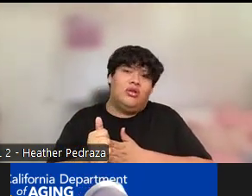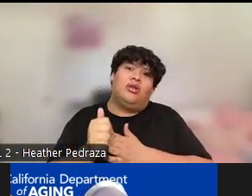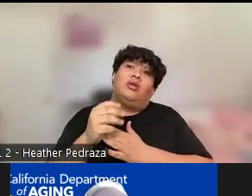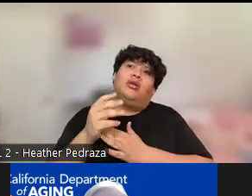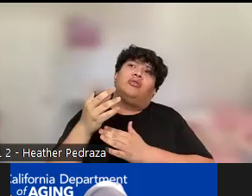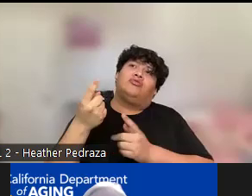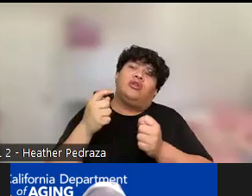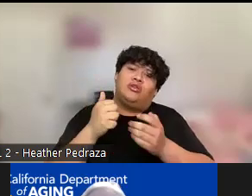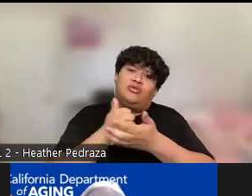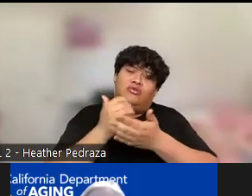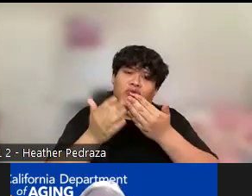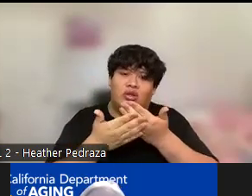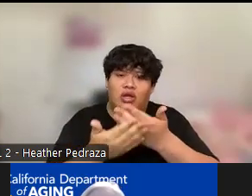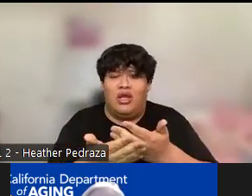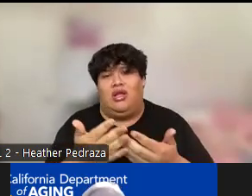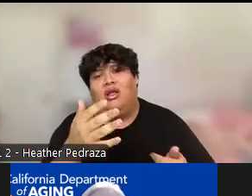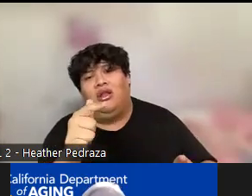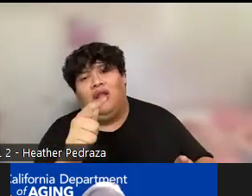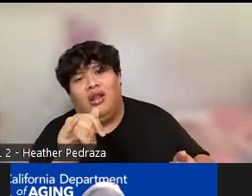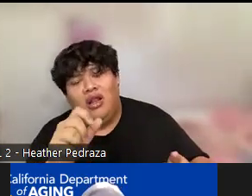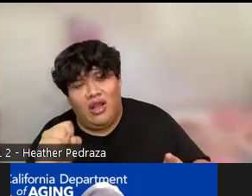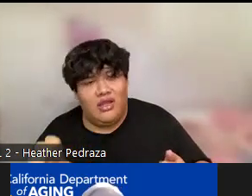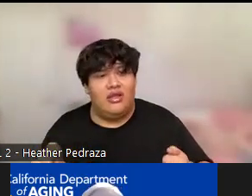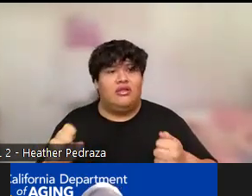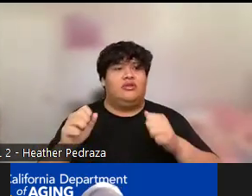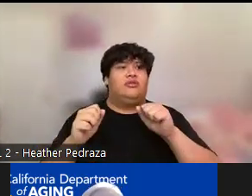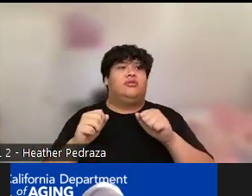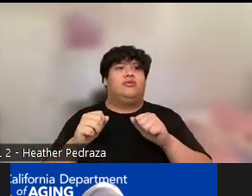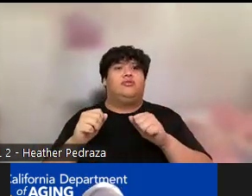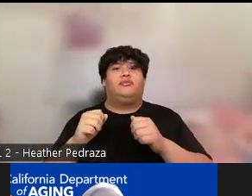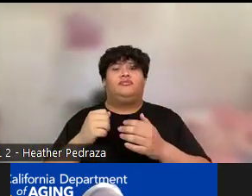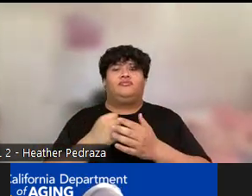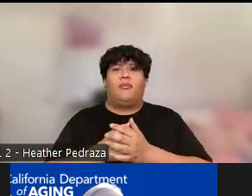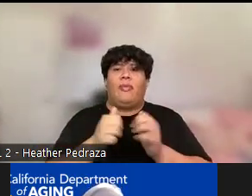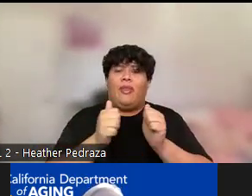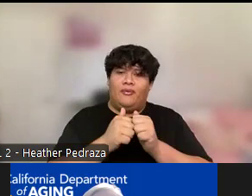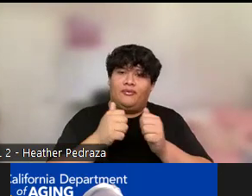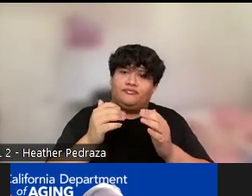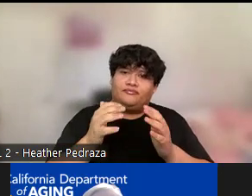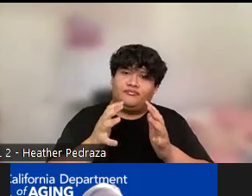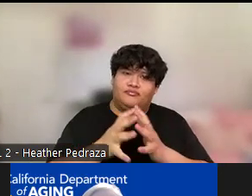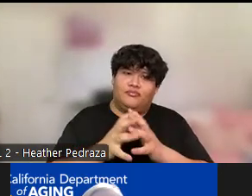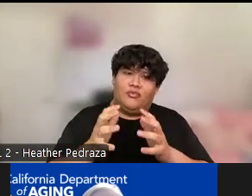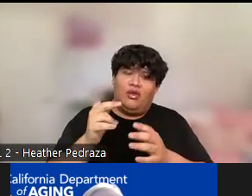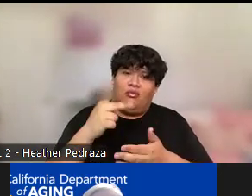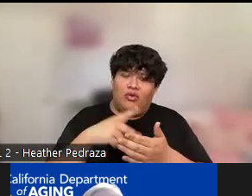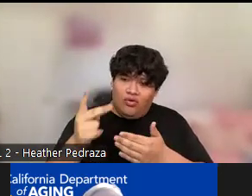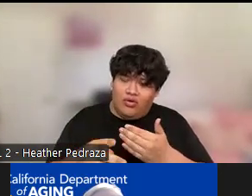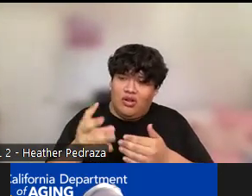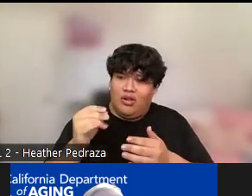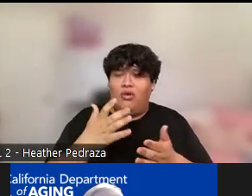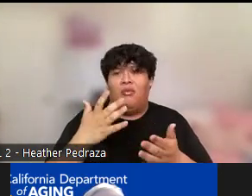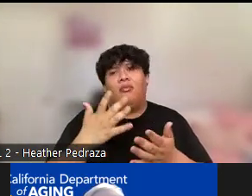ability to have like an alliance that works directly with the ombudsman program for what might